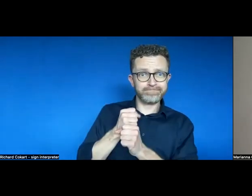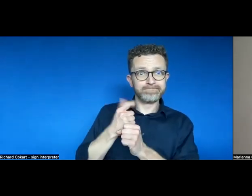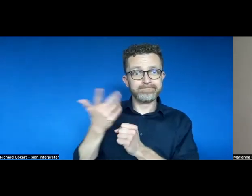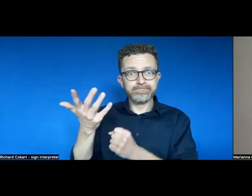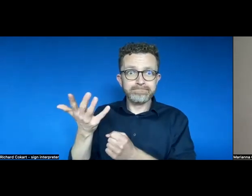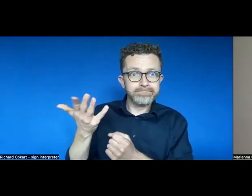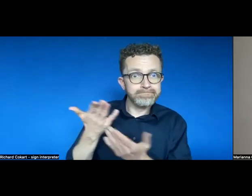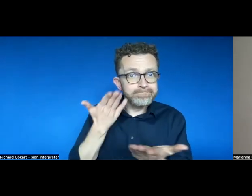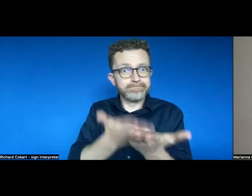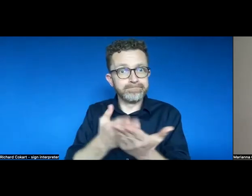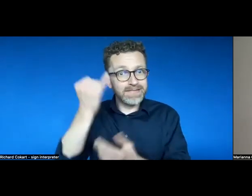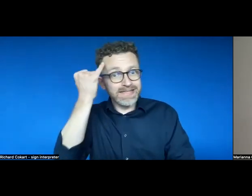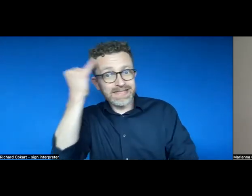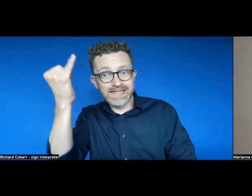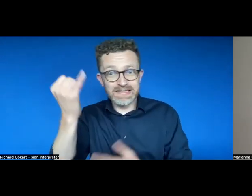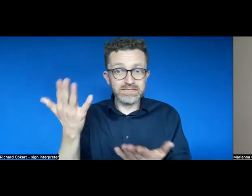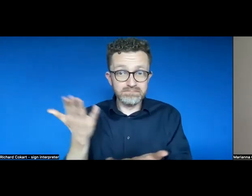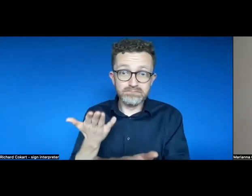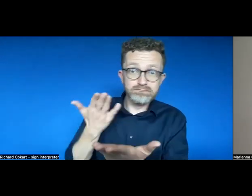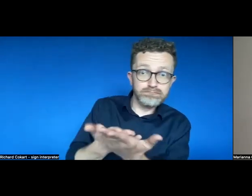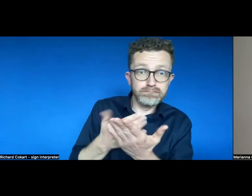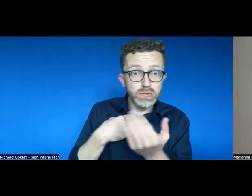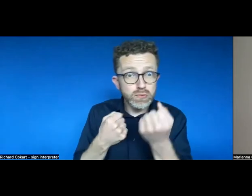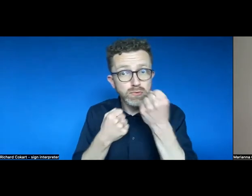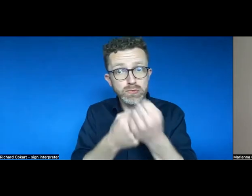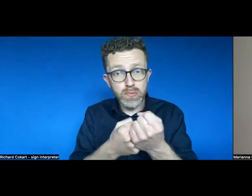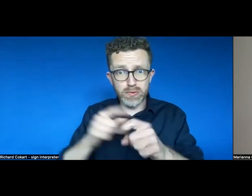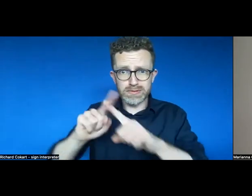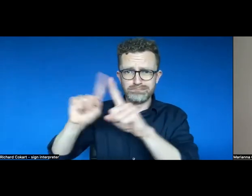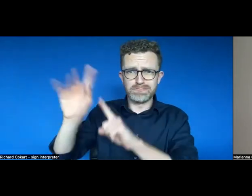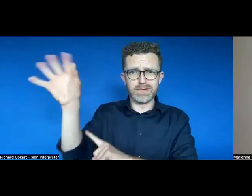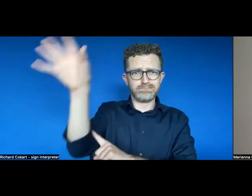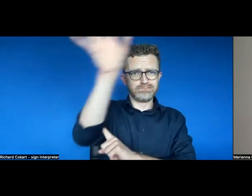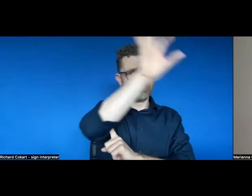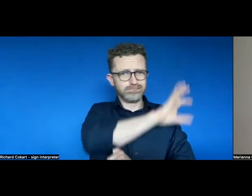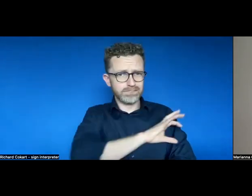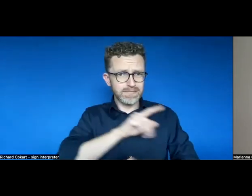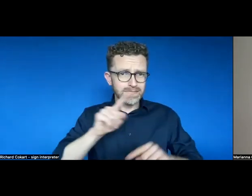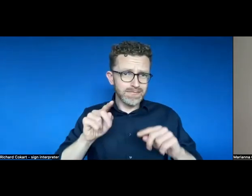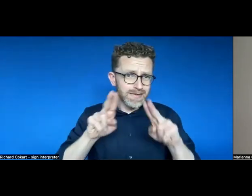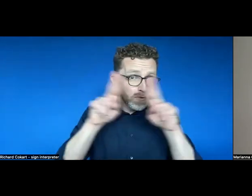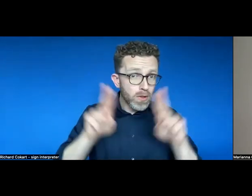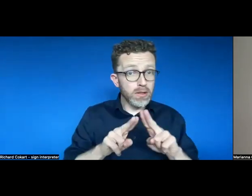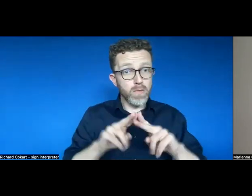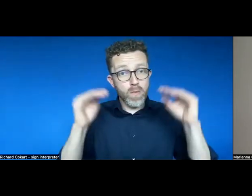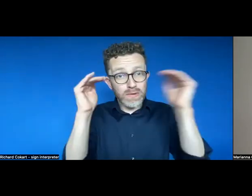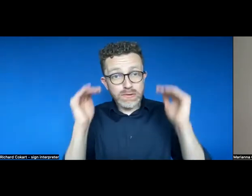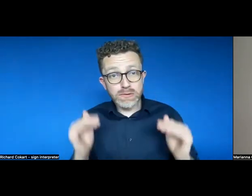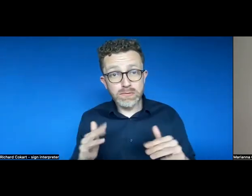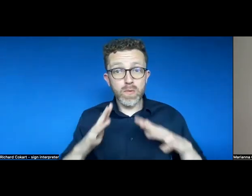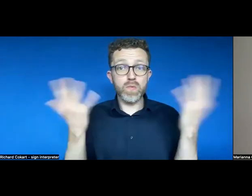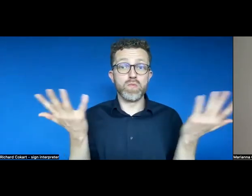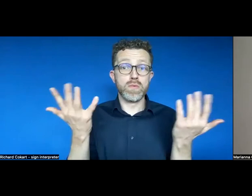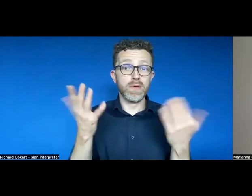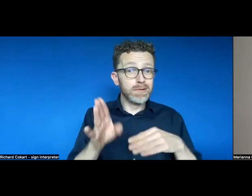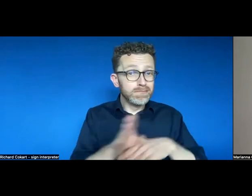international organizations or business organizations, I ask them, where have you been a few